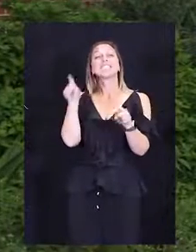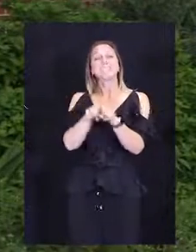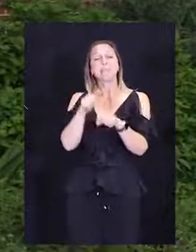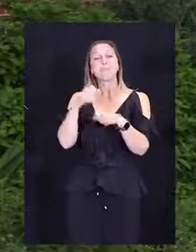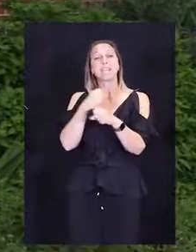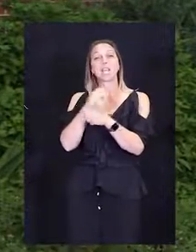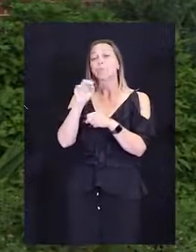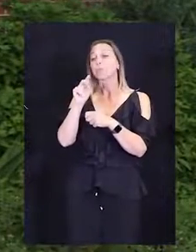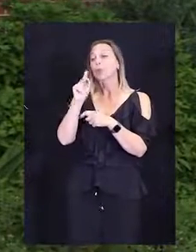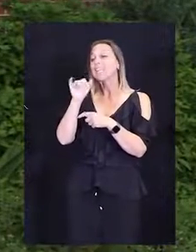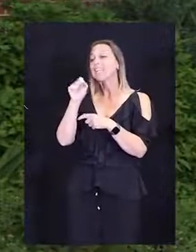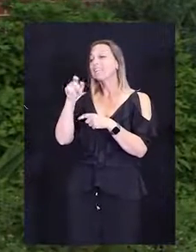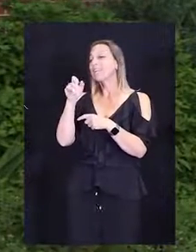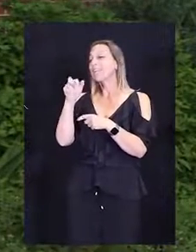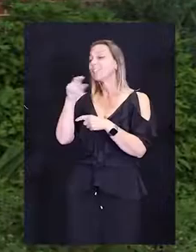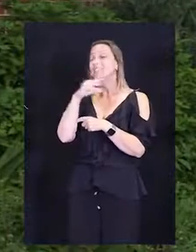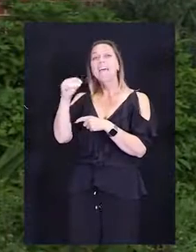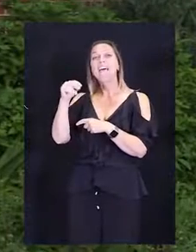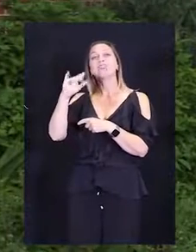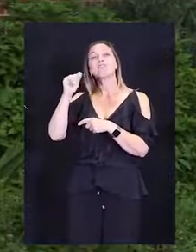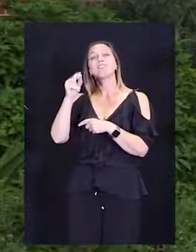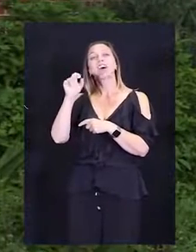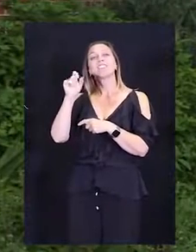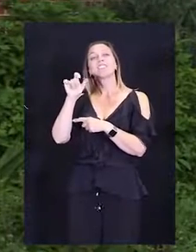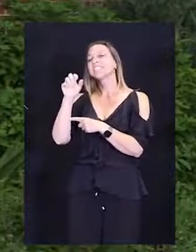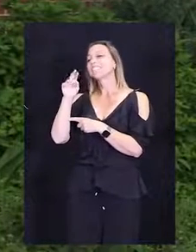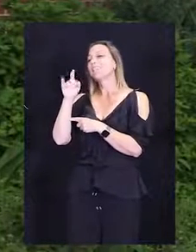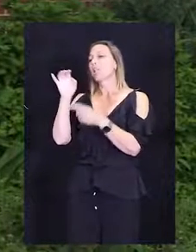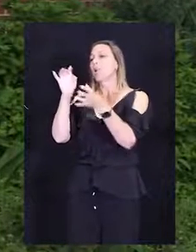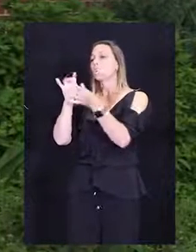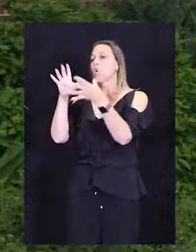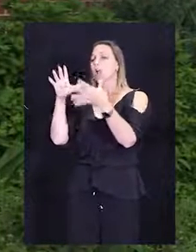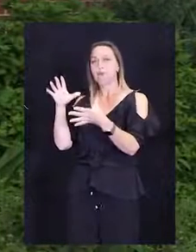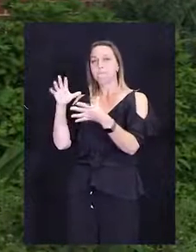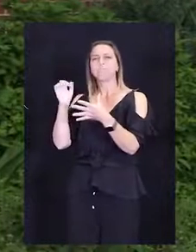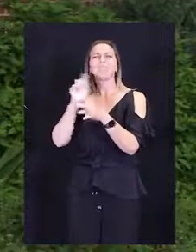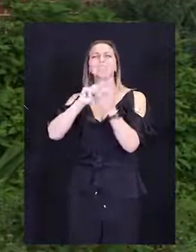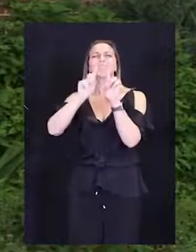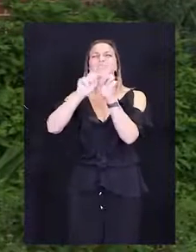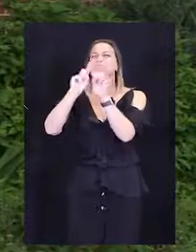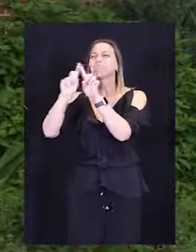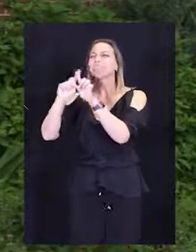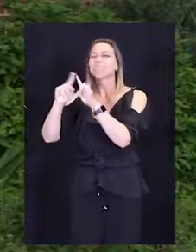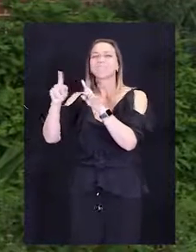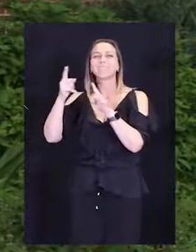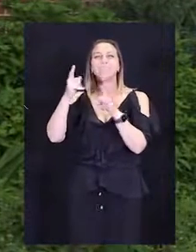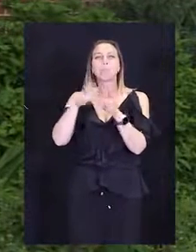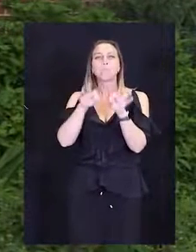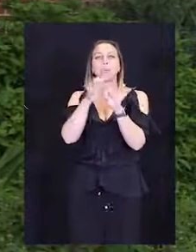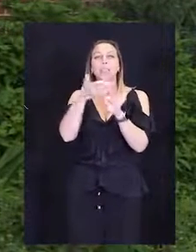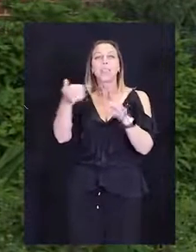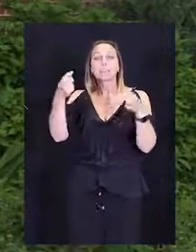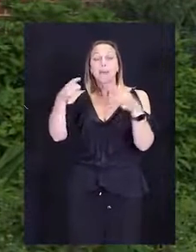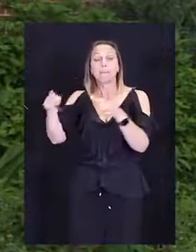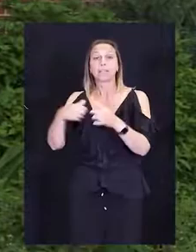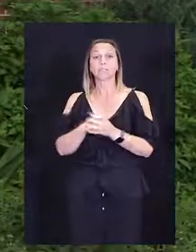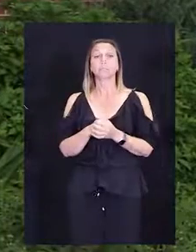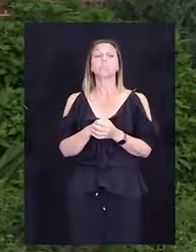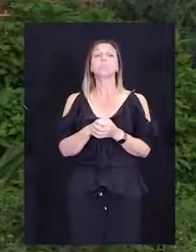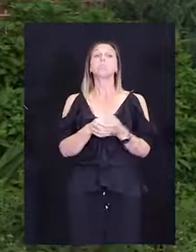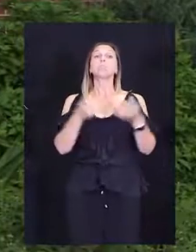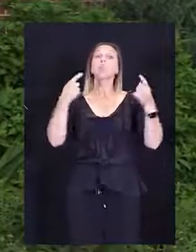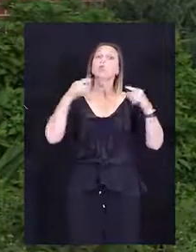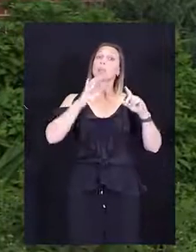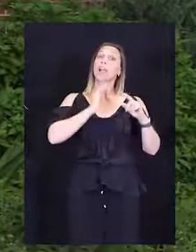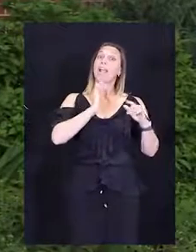and Britney Spears broke up, and the same year Kim Possible and That's So Raven debuted on Disney Channel. As we grew up, our steps aligned